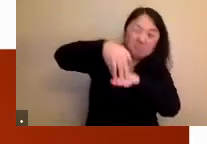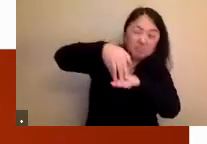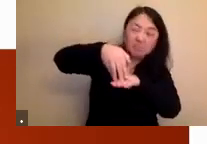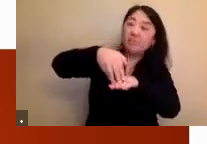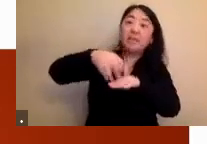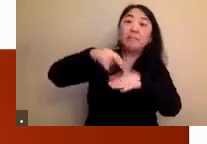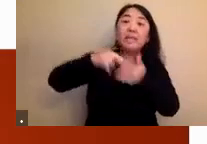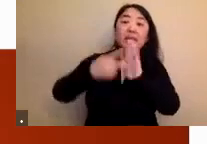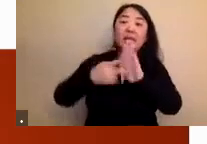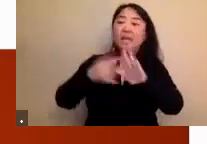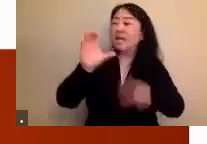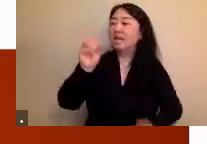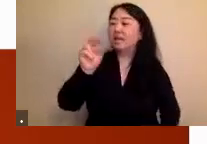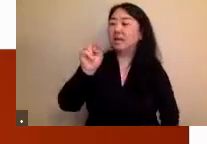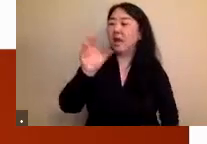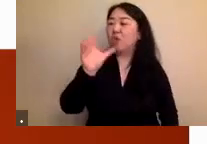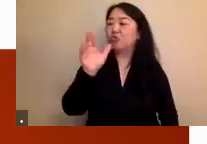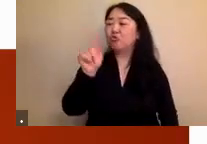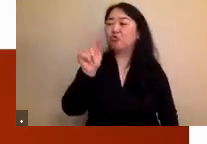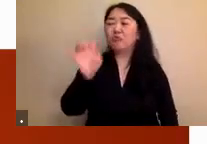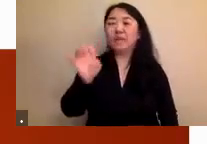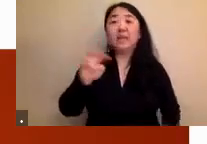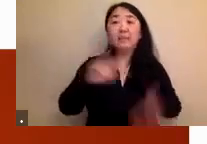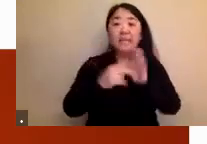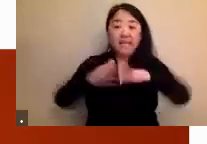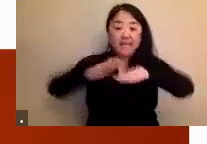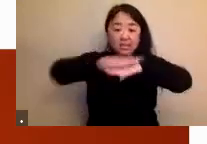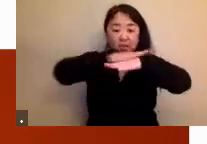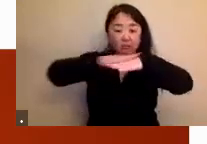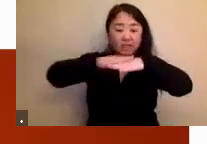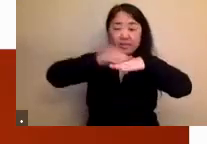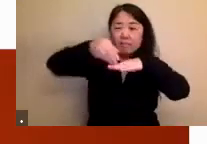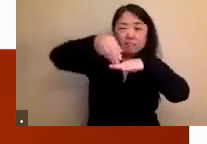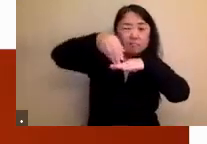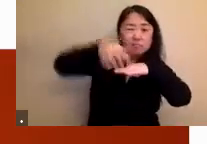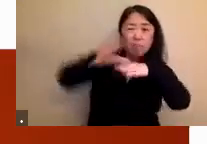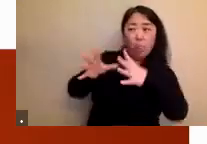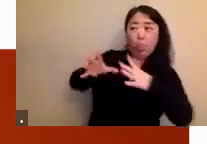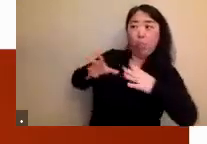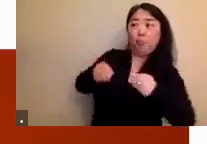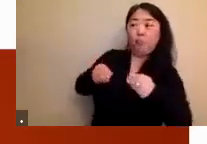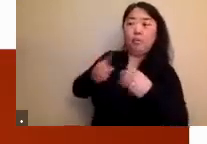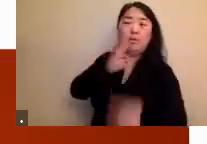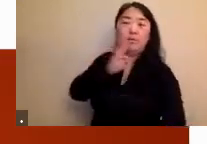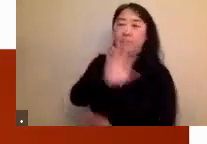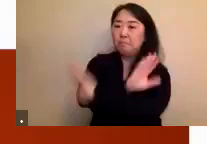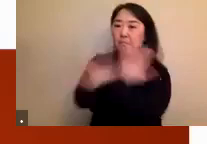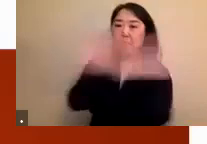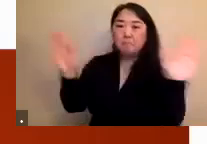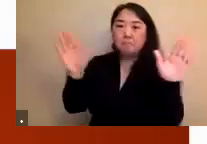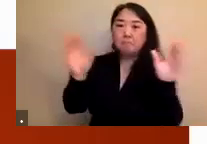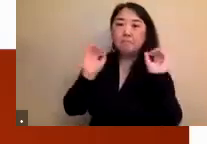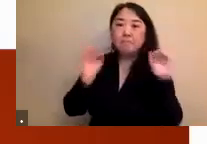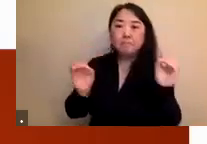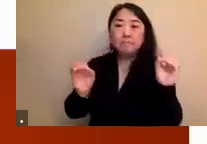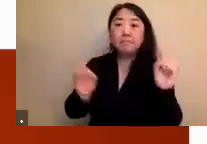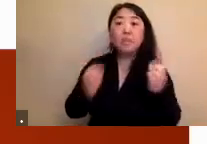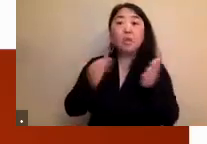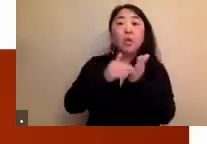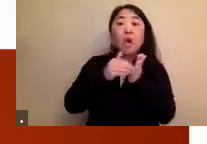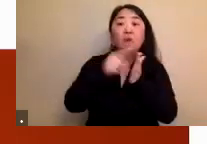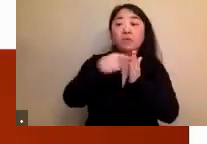It's surface that does not take in any water. So oftentimes these